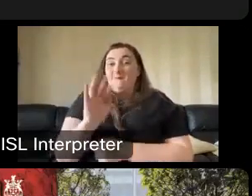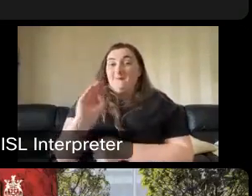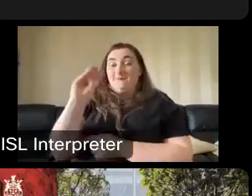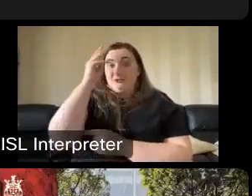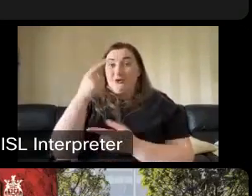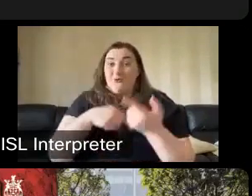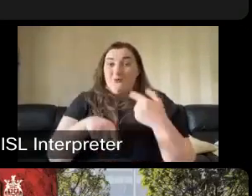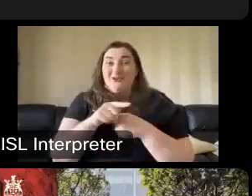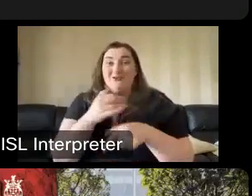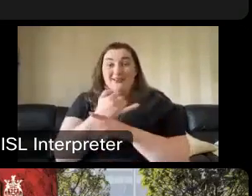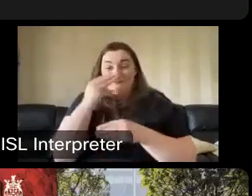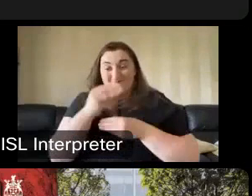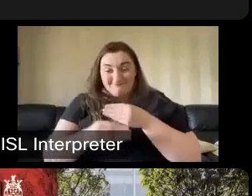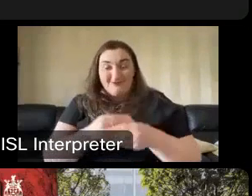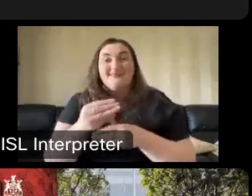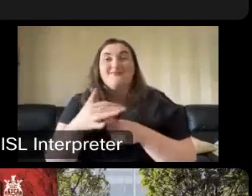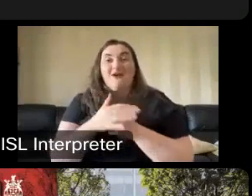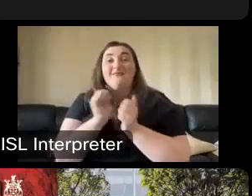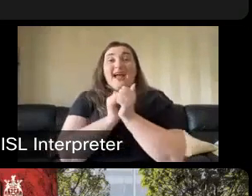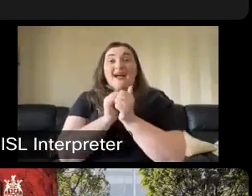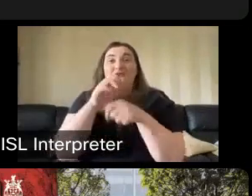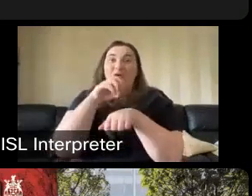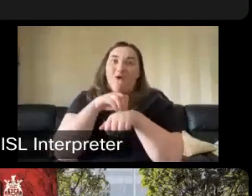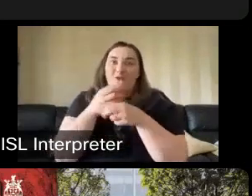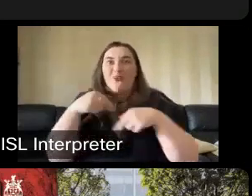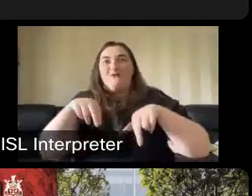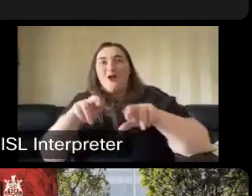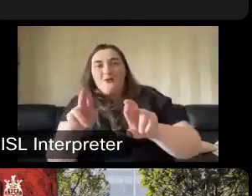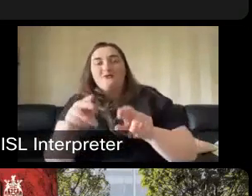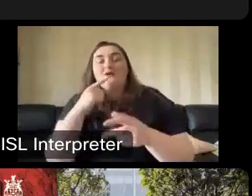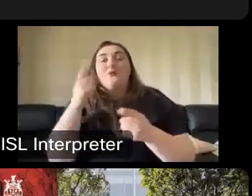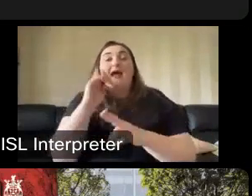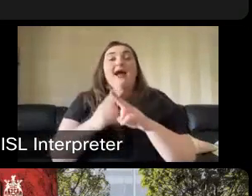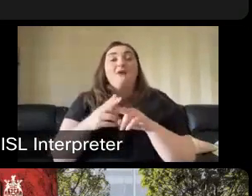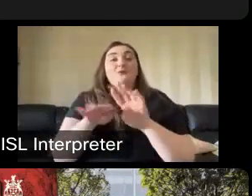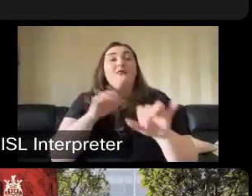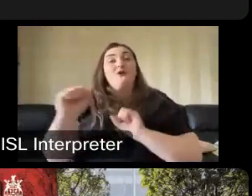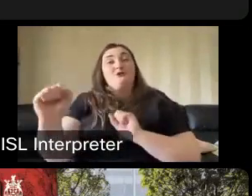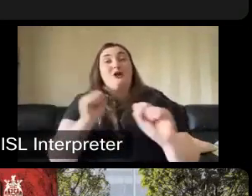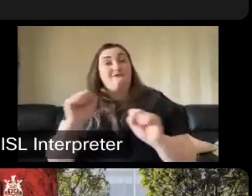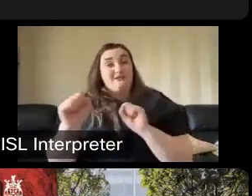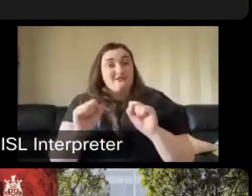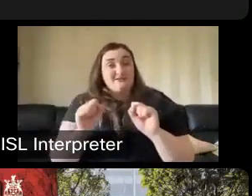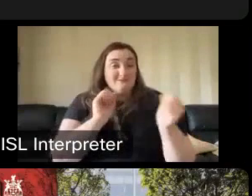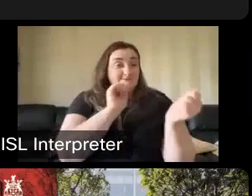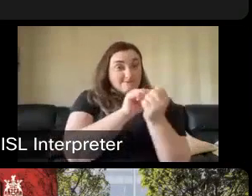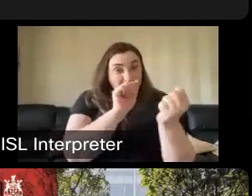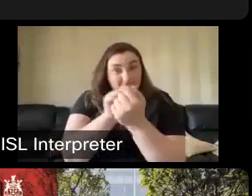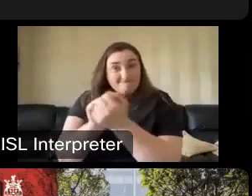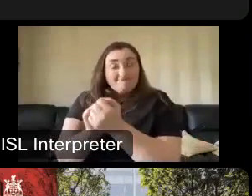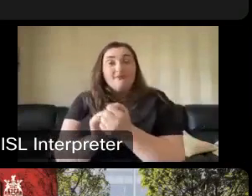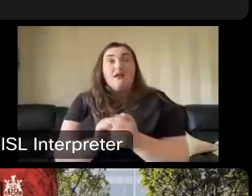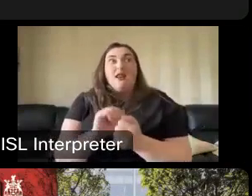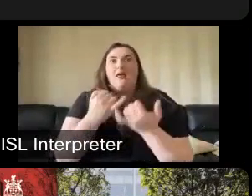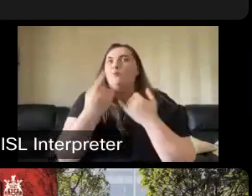really in the process of taking the Act on the road. We're out with services. Almost